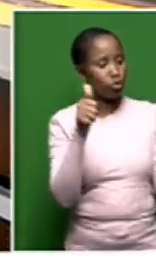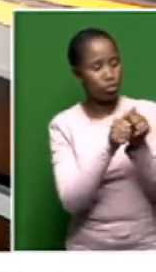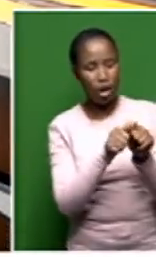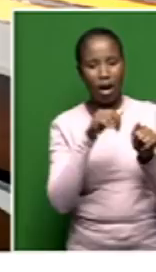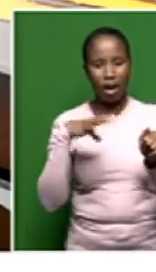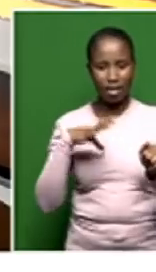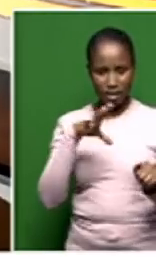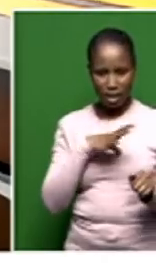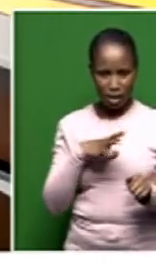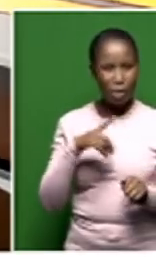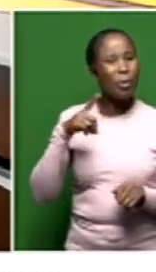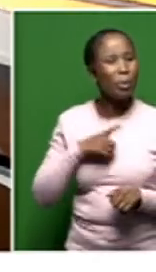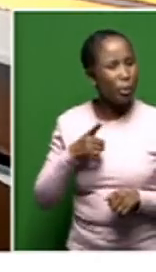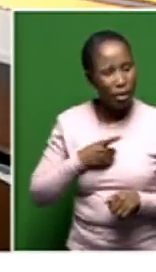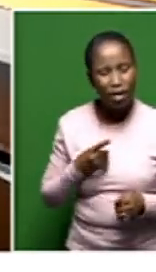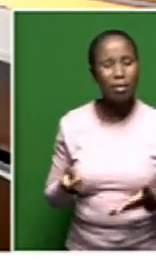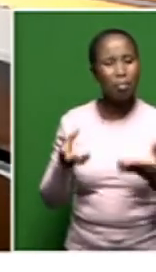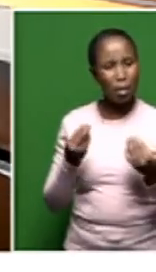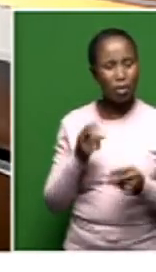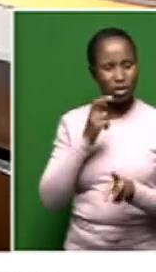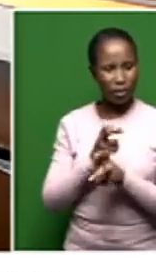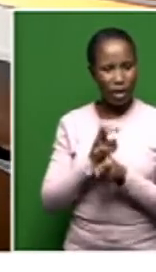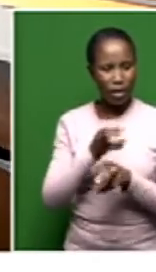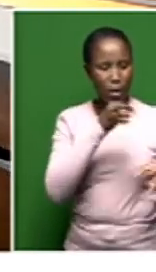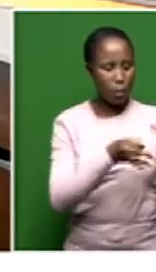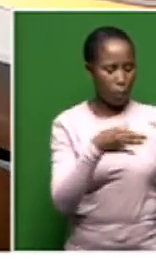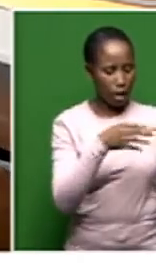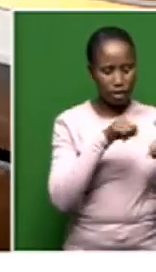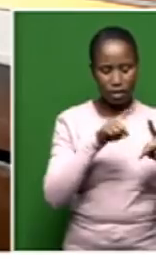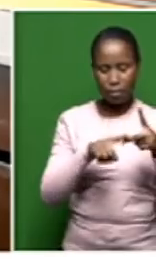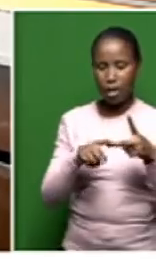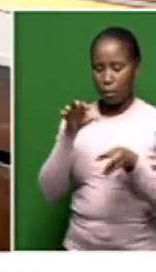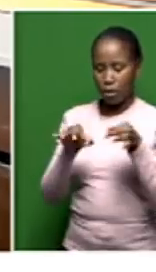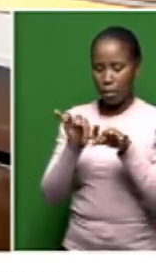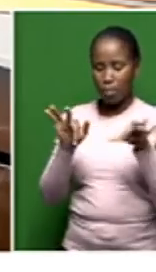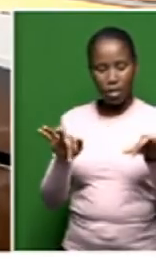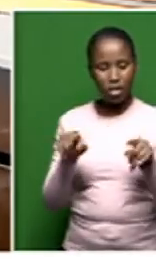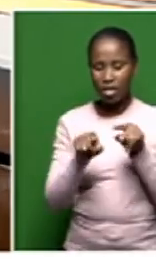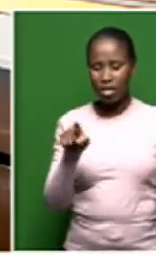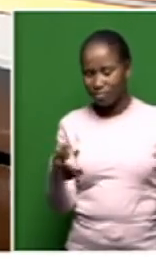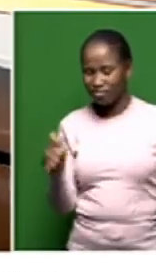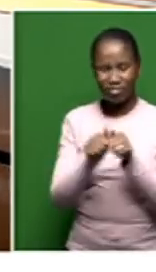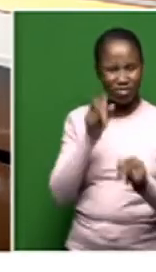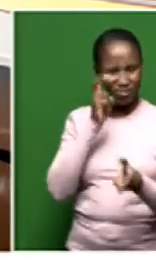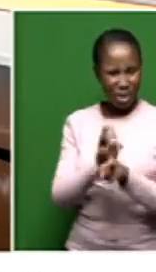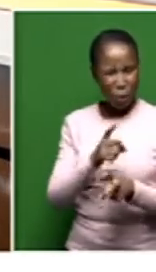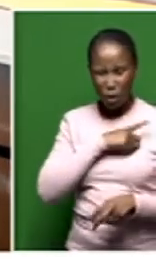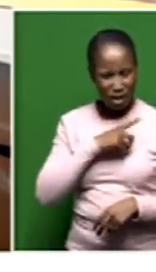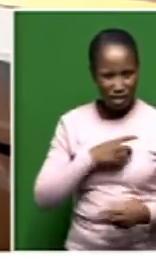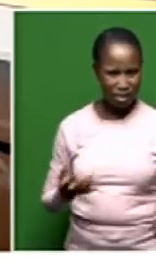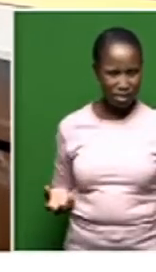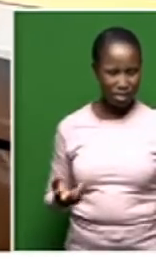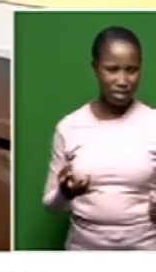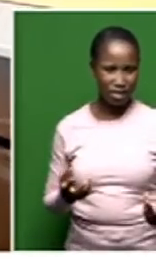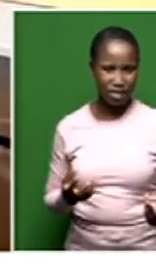why is it then difficult for the political parties and the politicians to come together in order to just deliver?